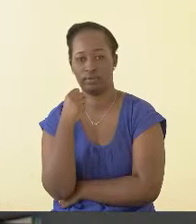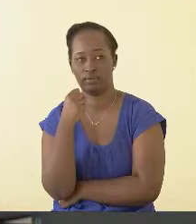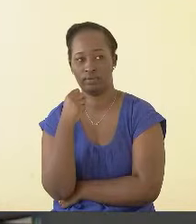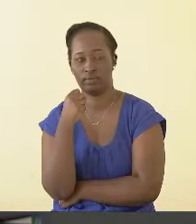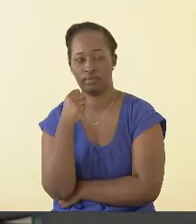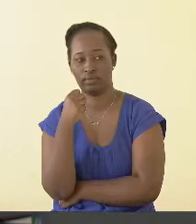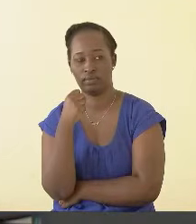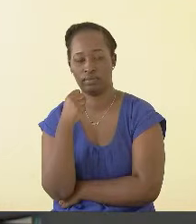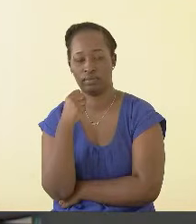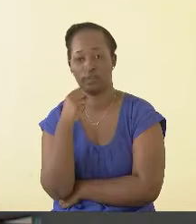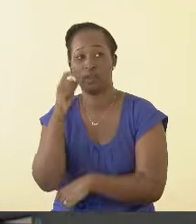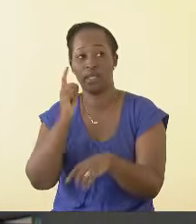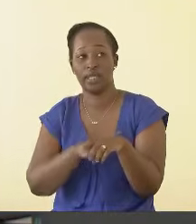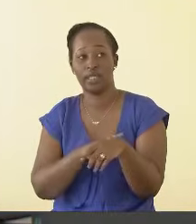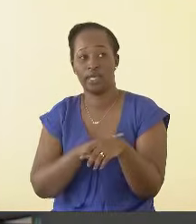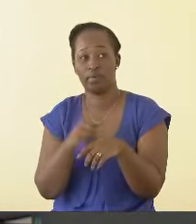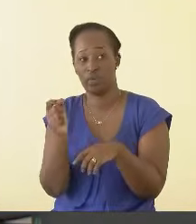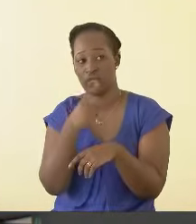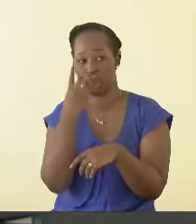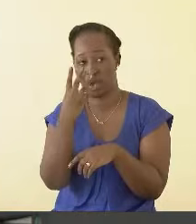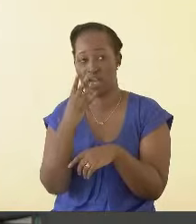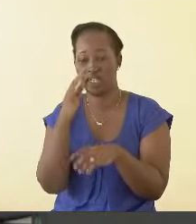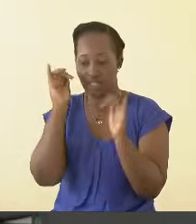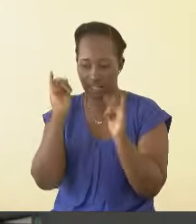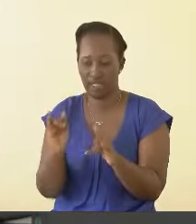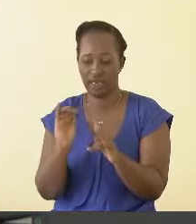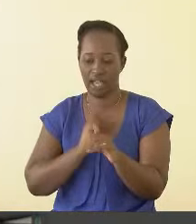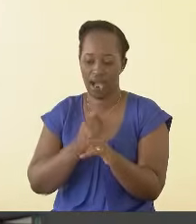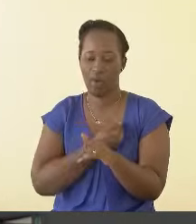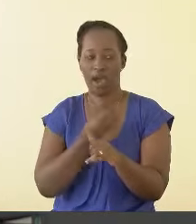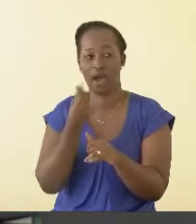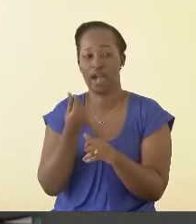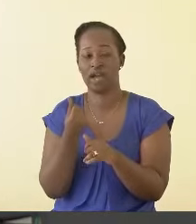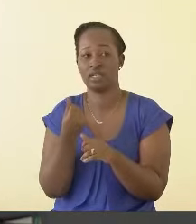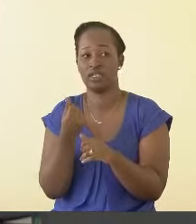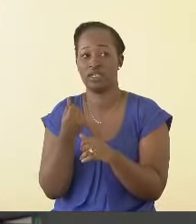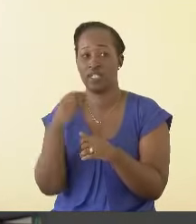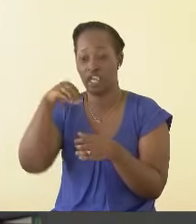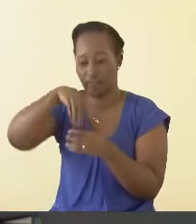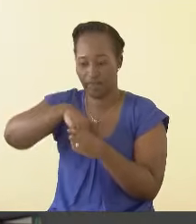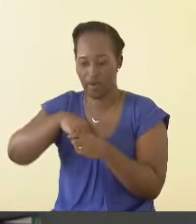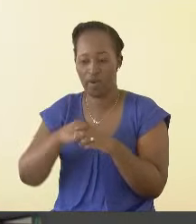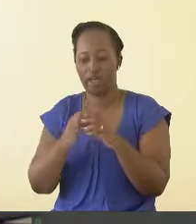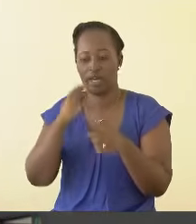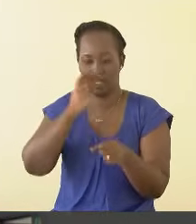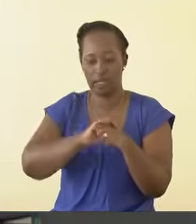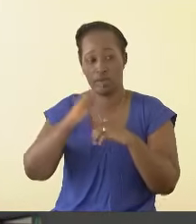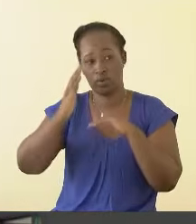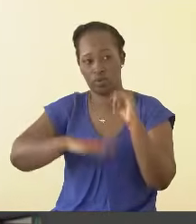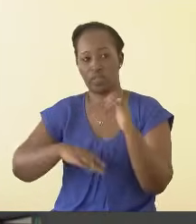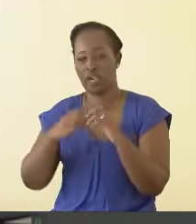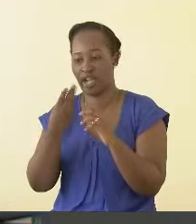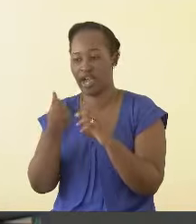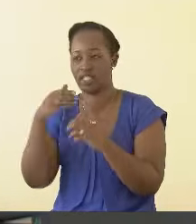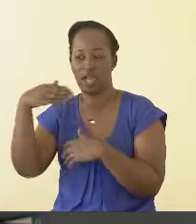So, during the month of May, still our cash inflows are greater than our cash outflows. Still now subtract